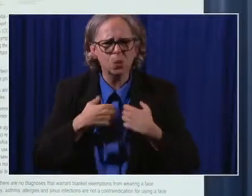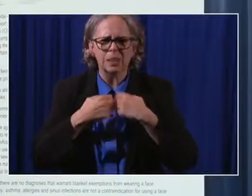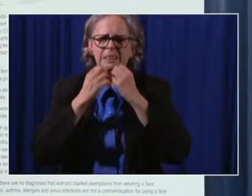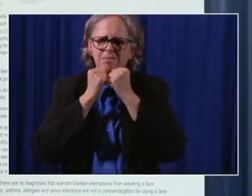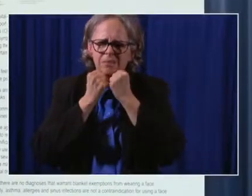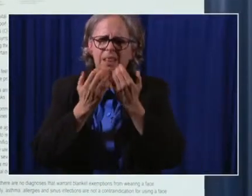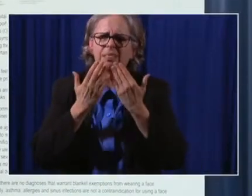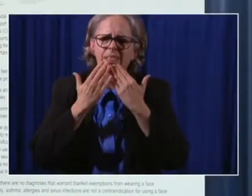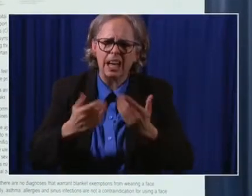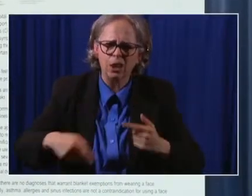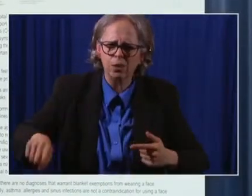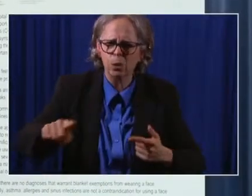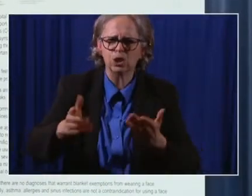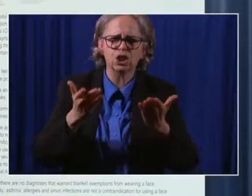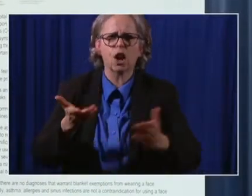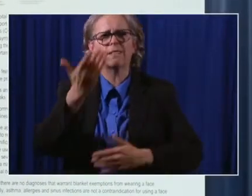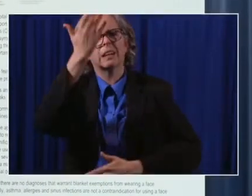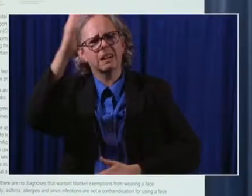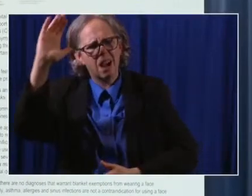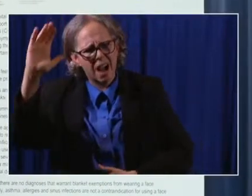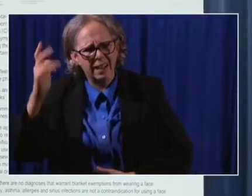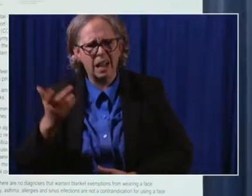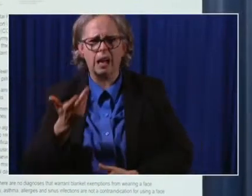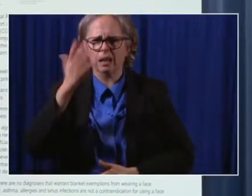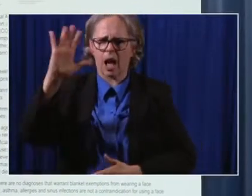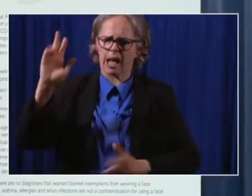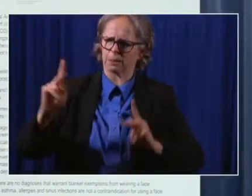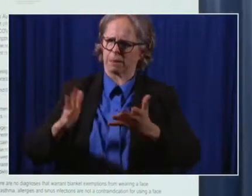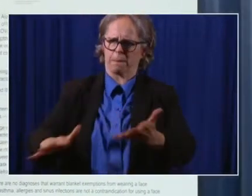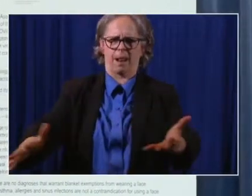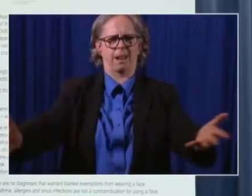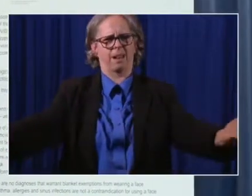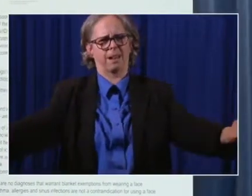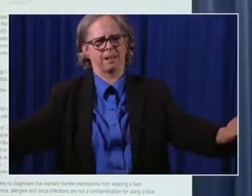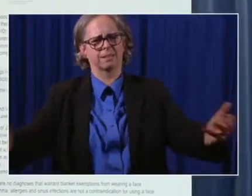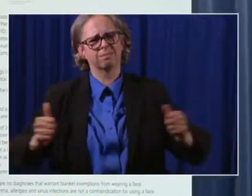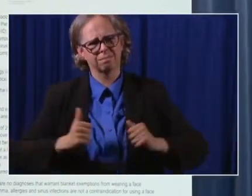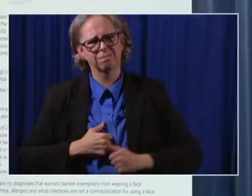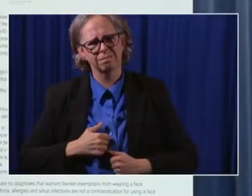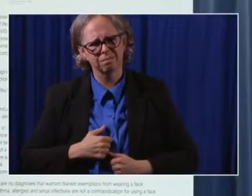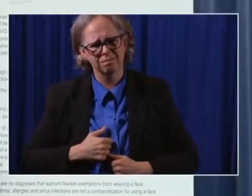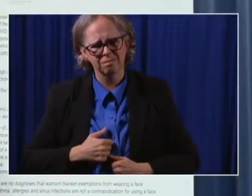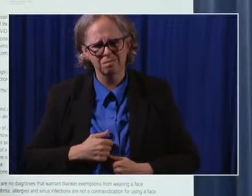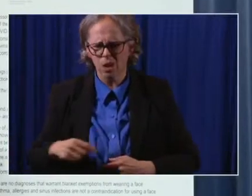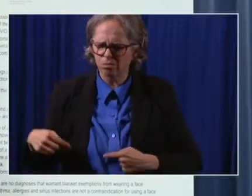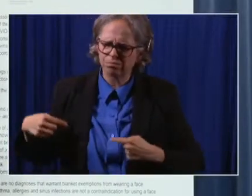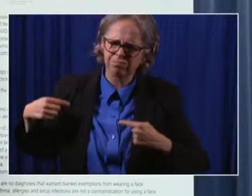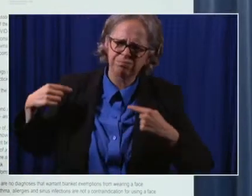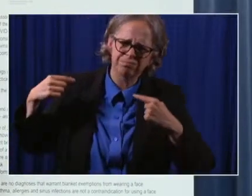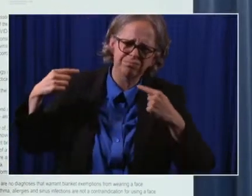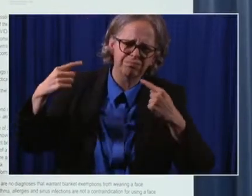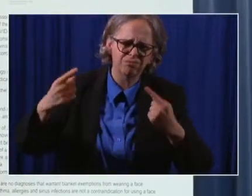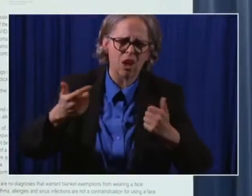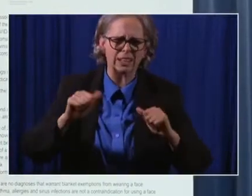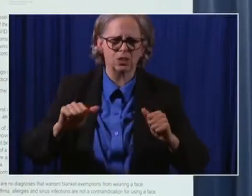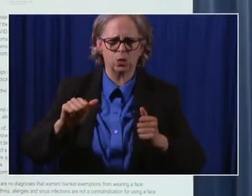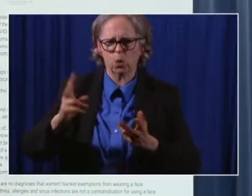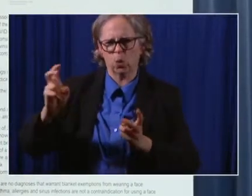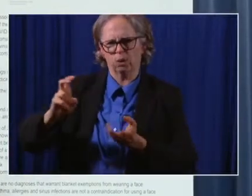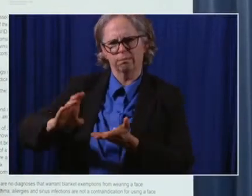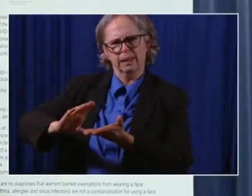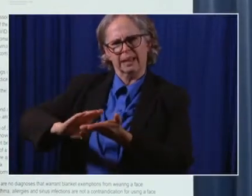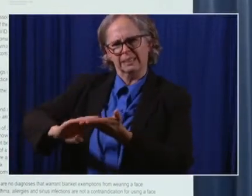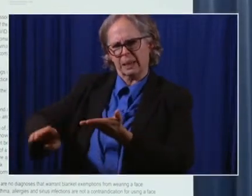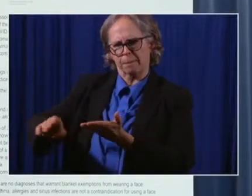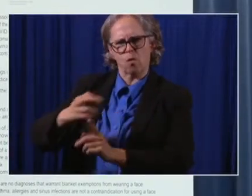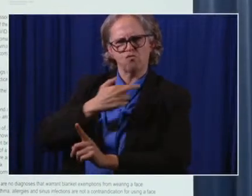people. We've been very careful throughout this pandemic to exempt religious services from any regulations. And the only exception